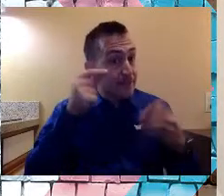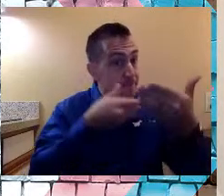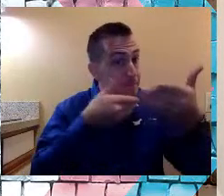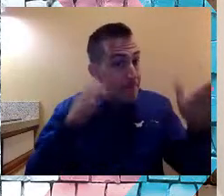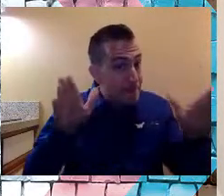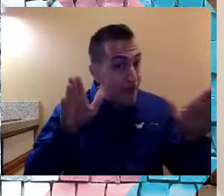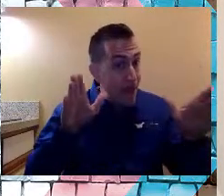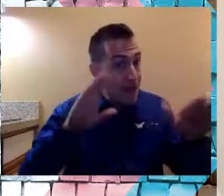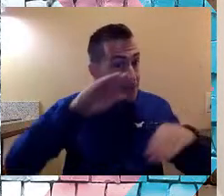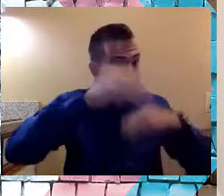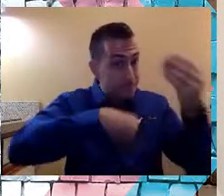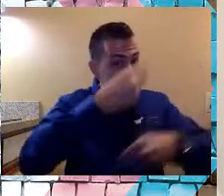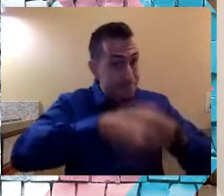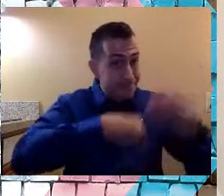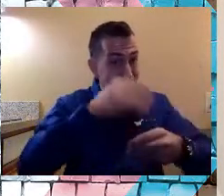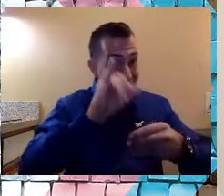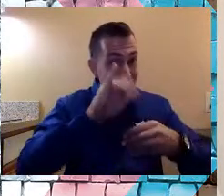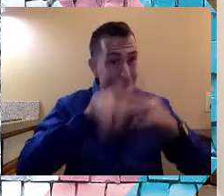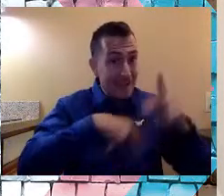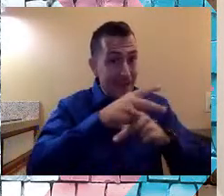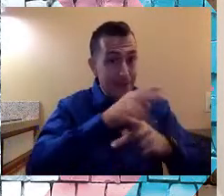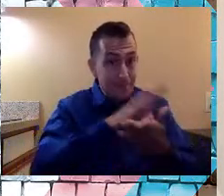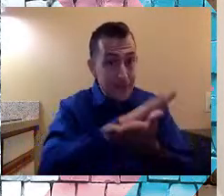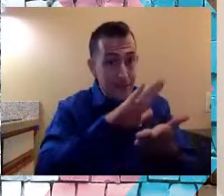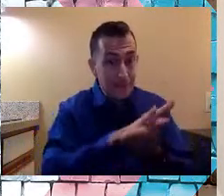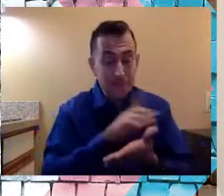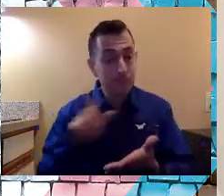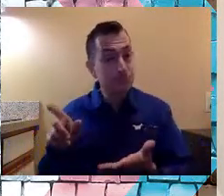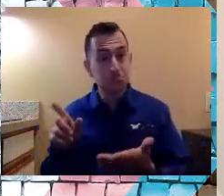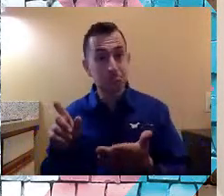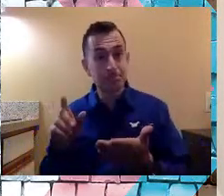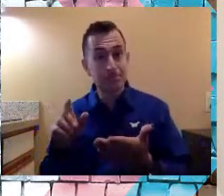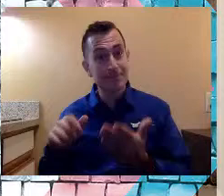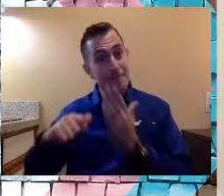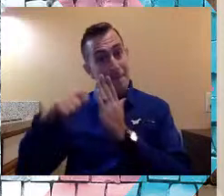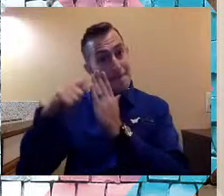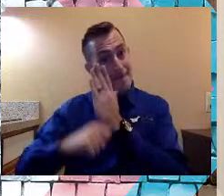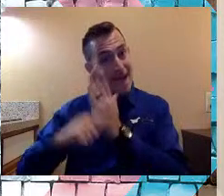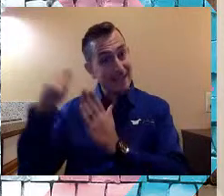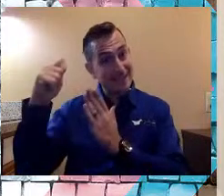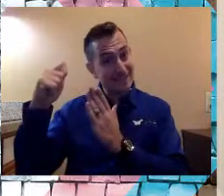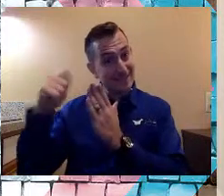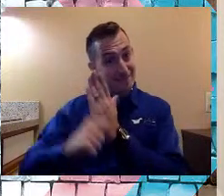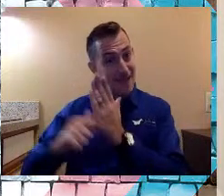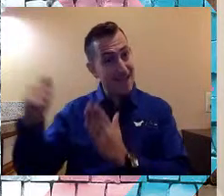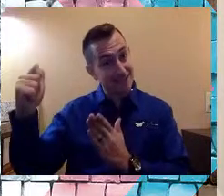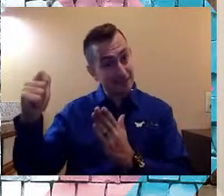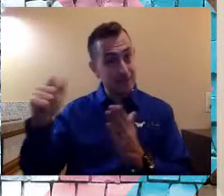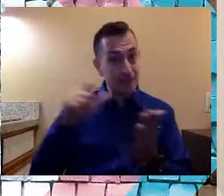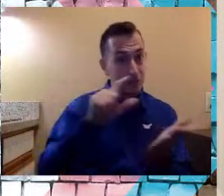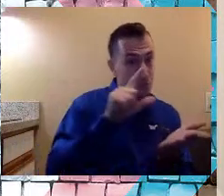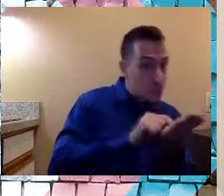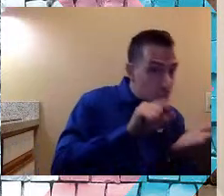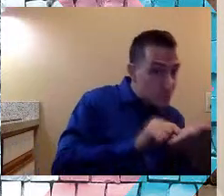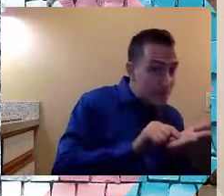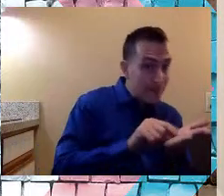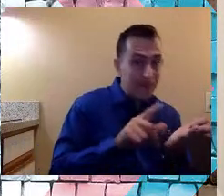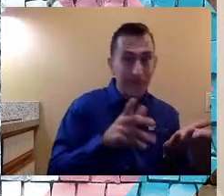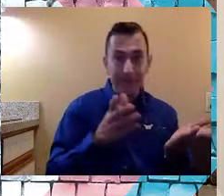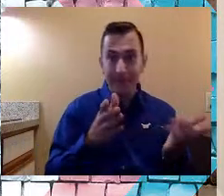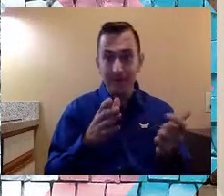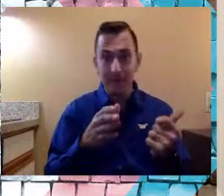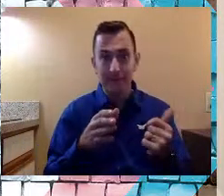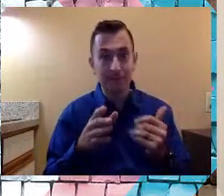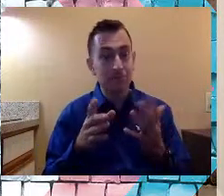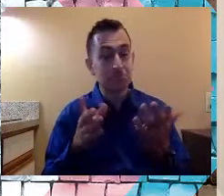scrap. This is a page from a magazine. You could use magazine. You could use newspaper. Just look, when you look in the magazine,